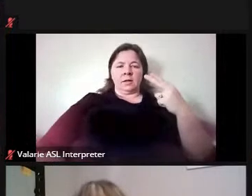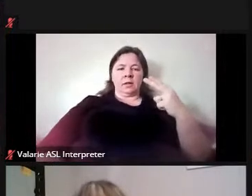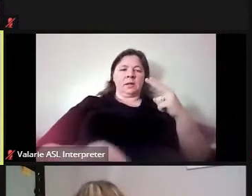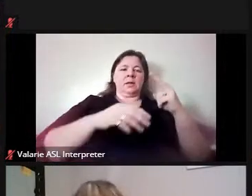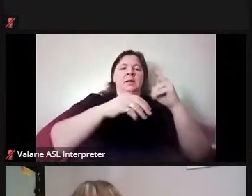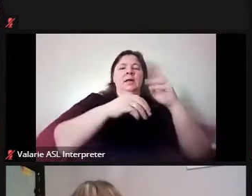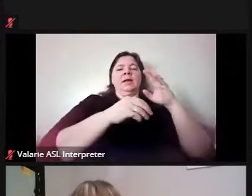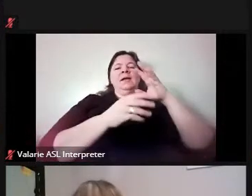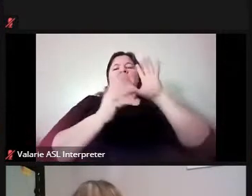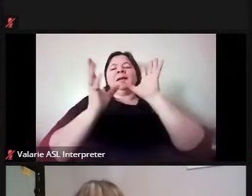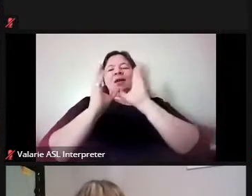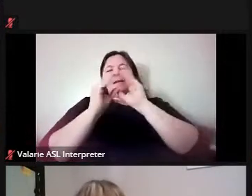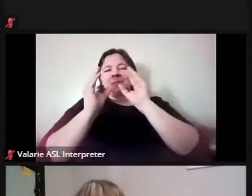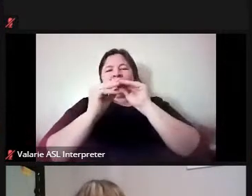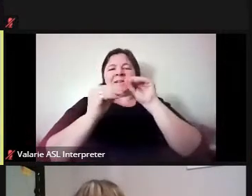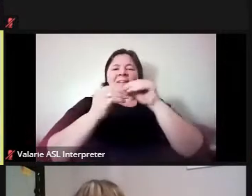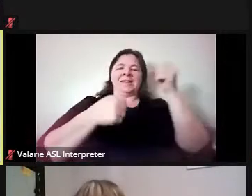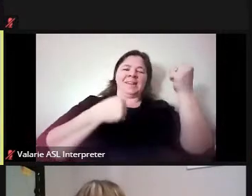onto a webinar.